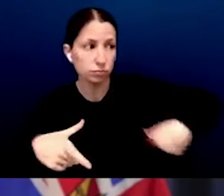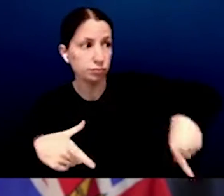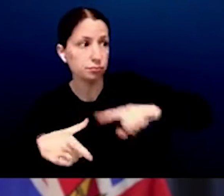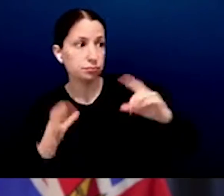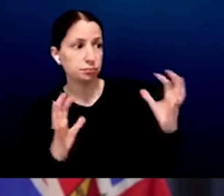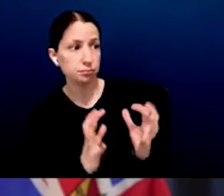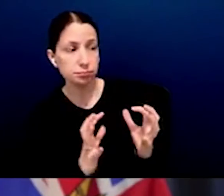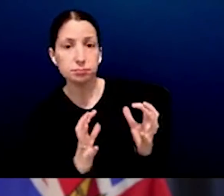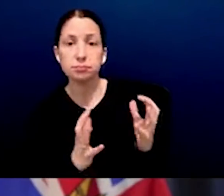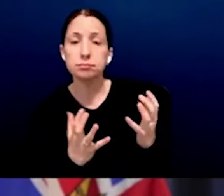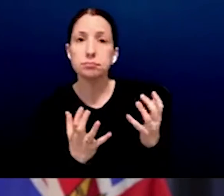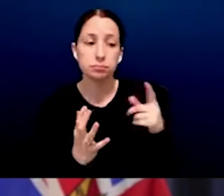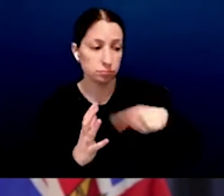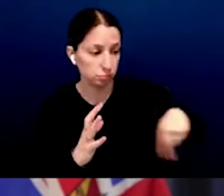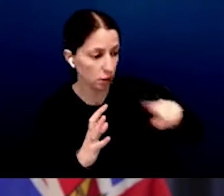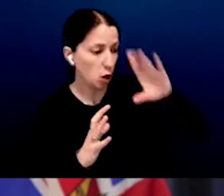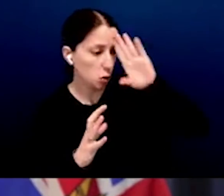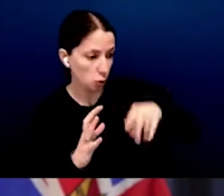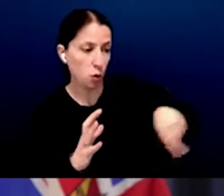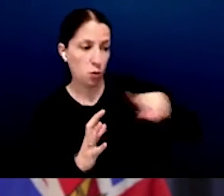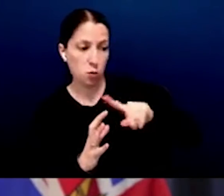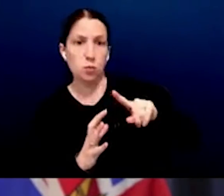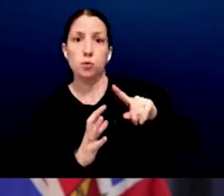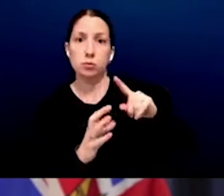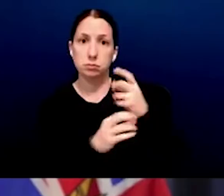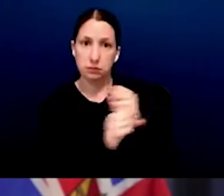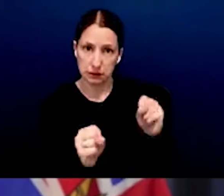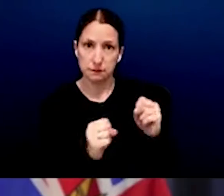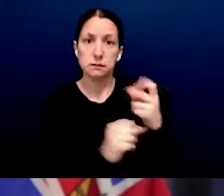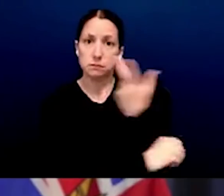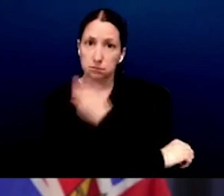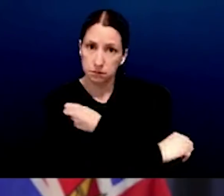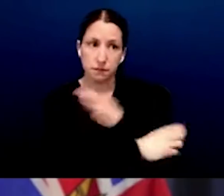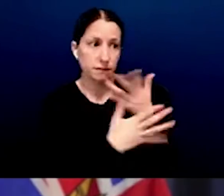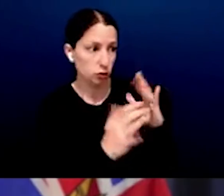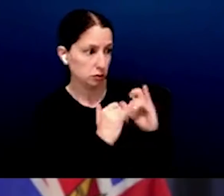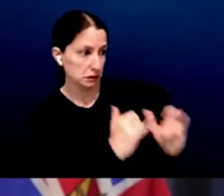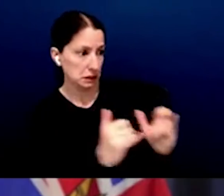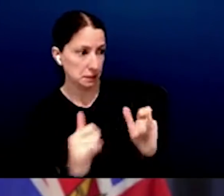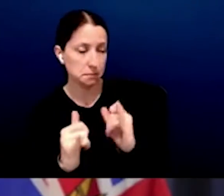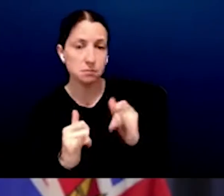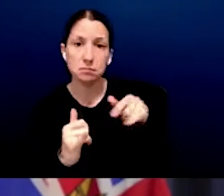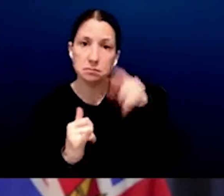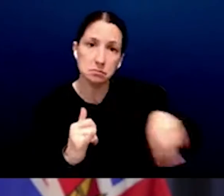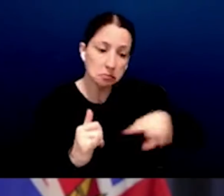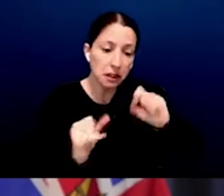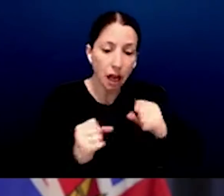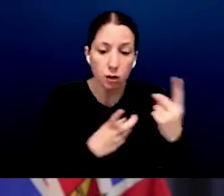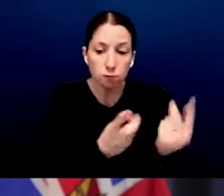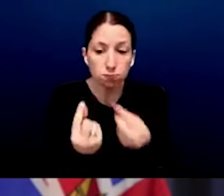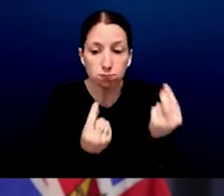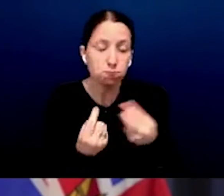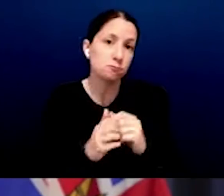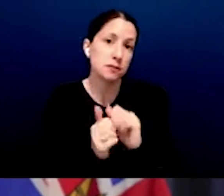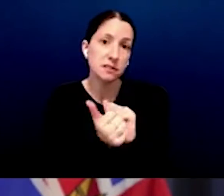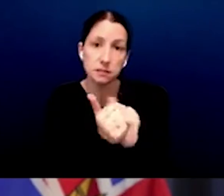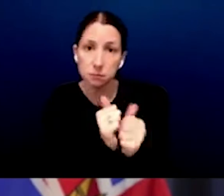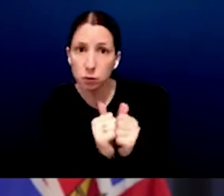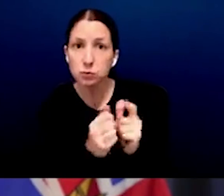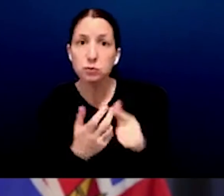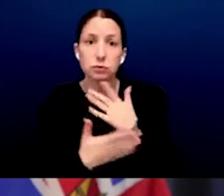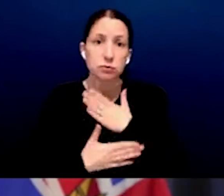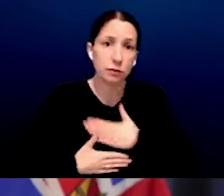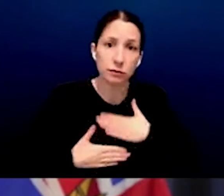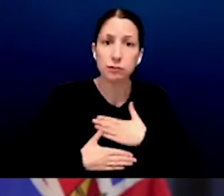the arts, or just out for a meal, were also taking those precautions. So we acted proactively because we felt that it was important to